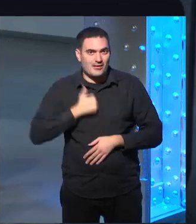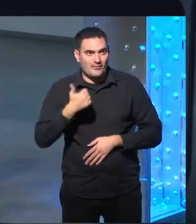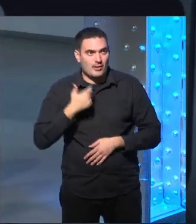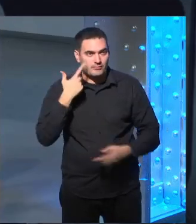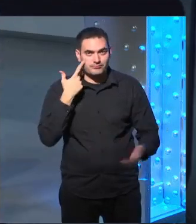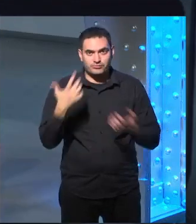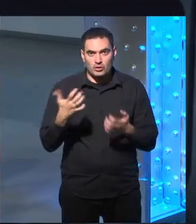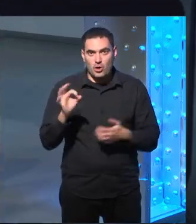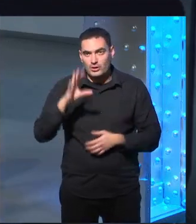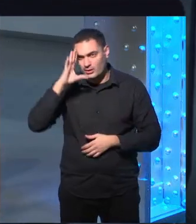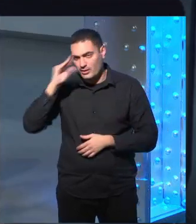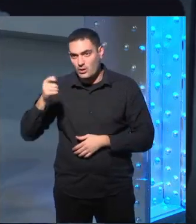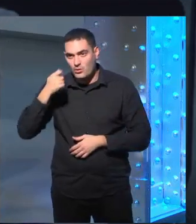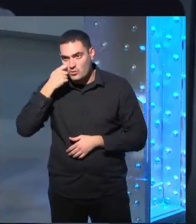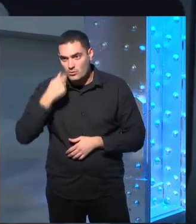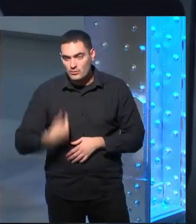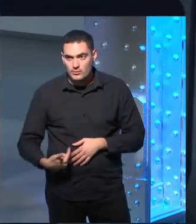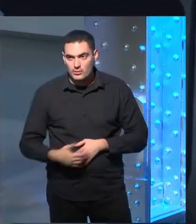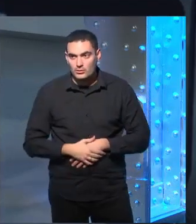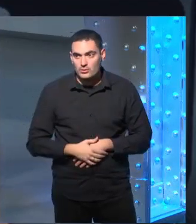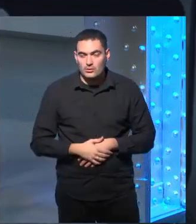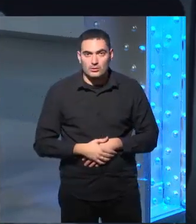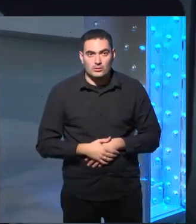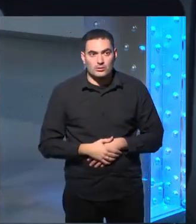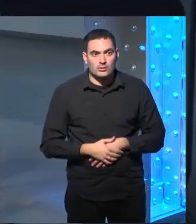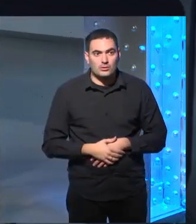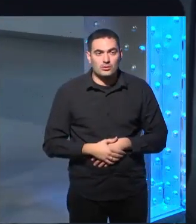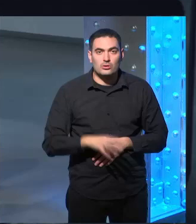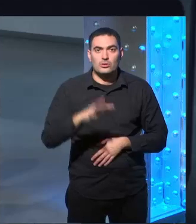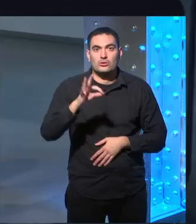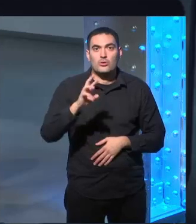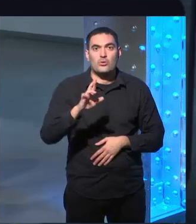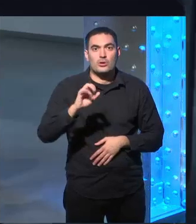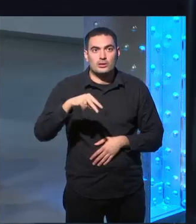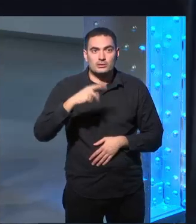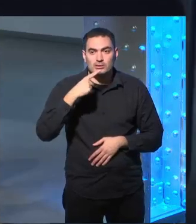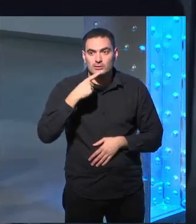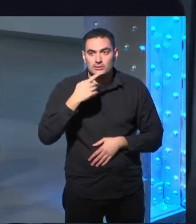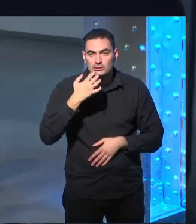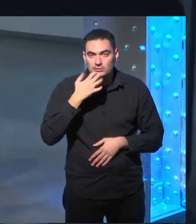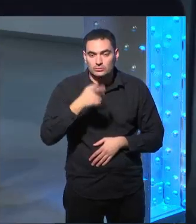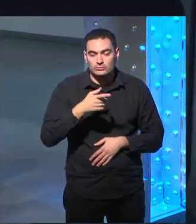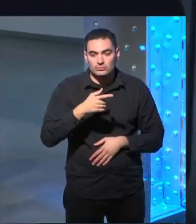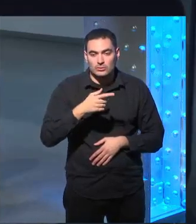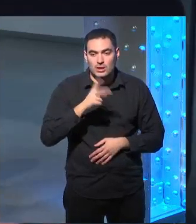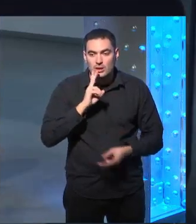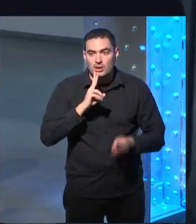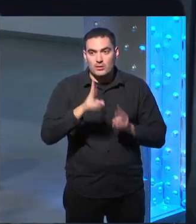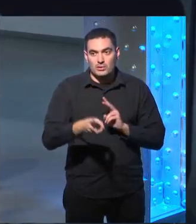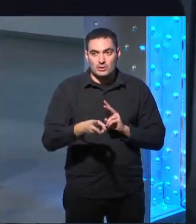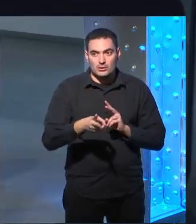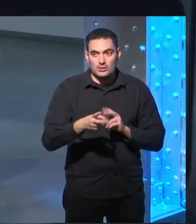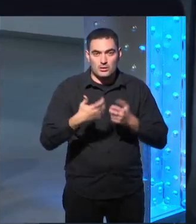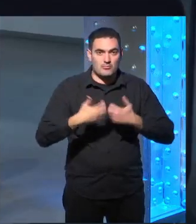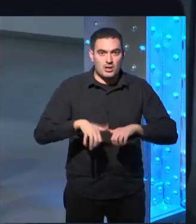test that allows us to understand, to make a difference between a machine and a person. If after